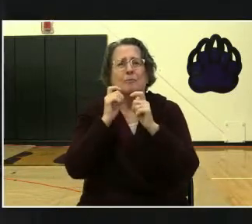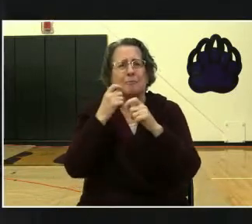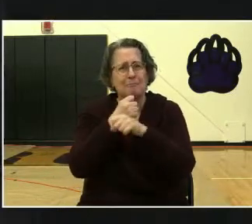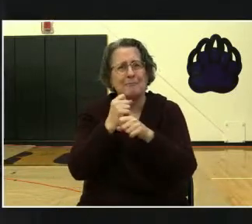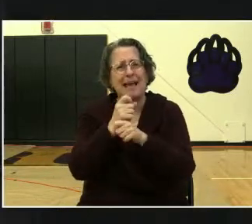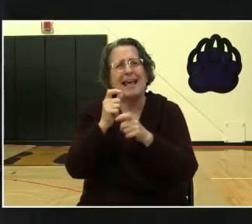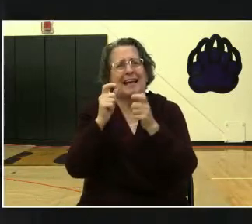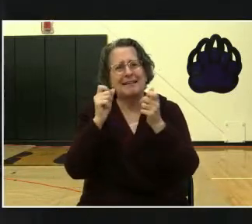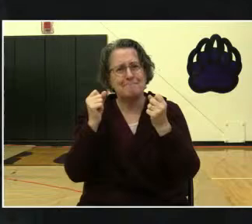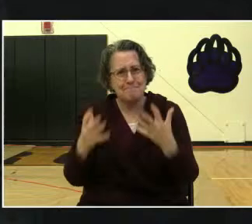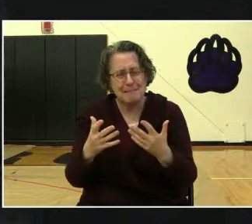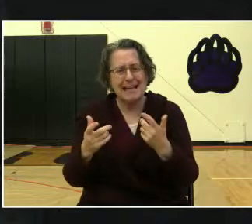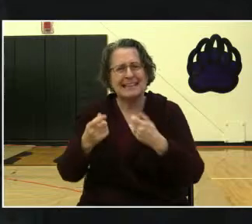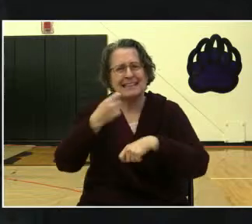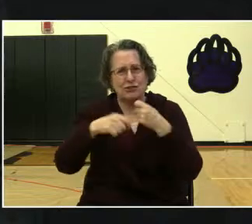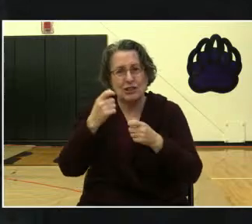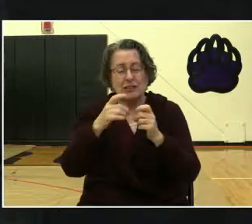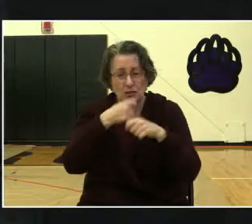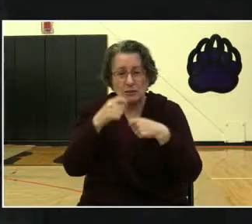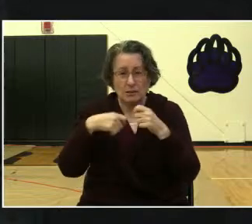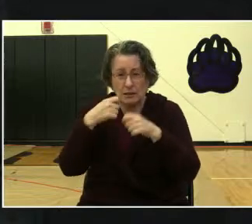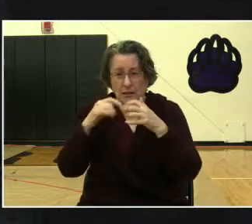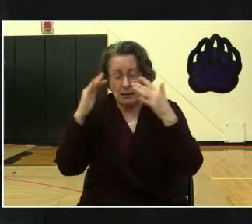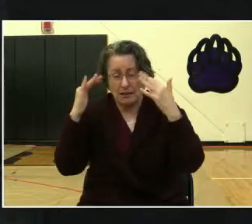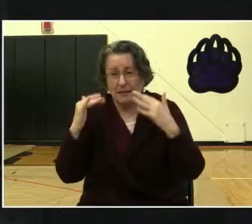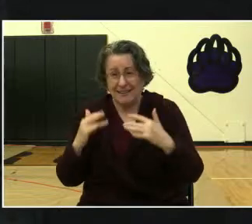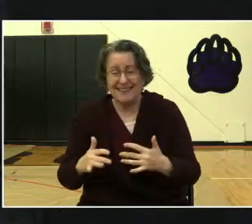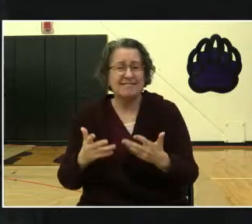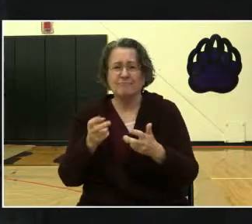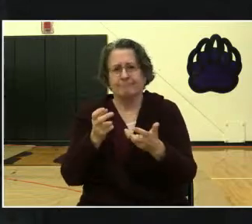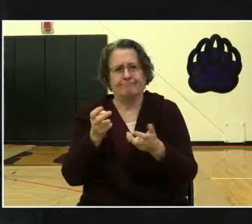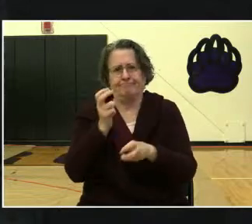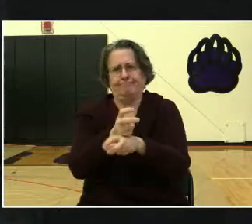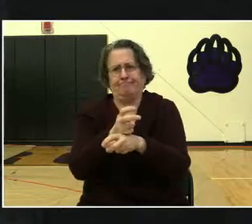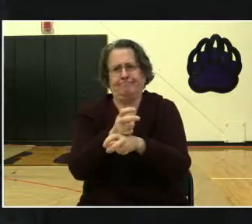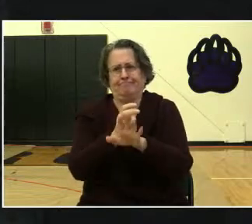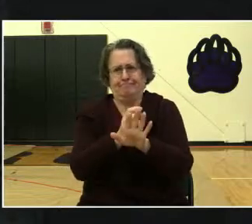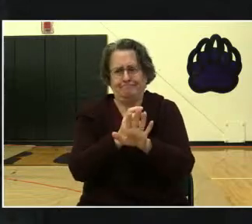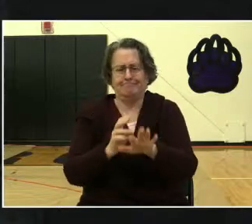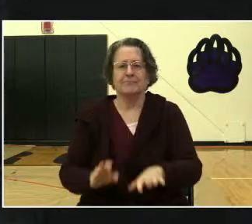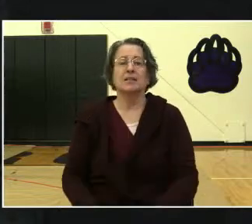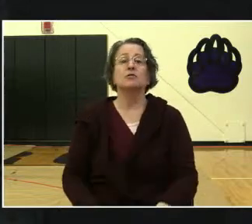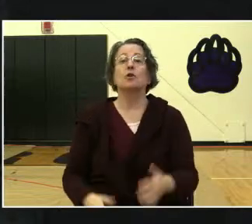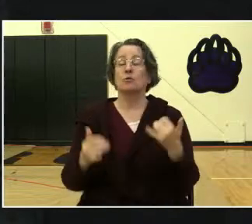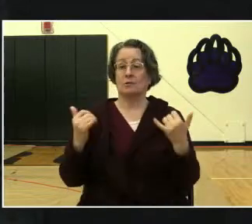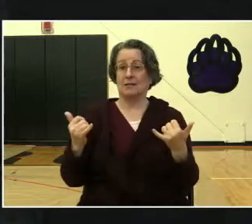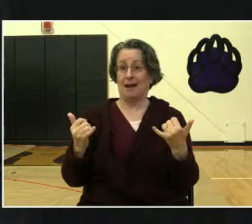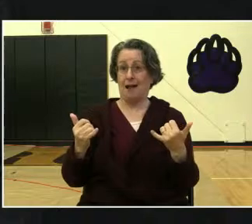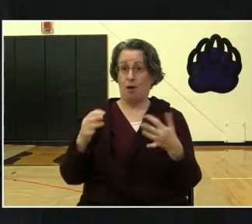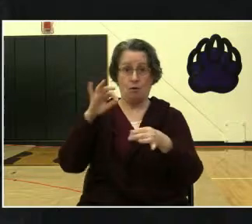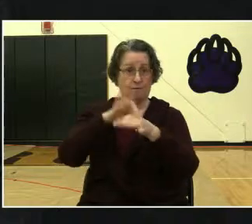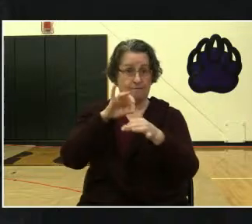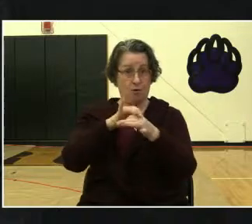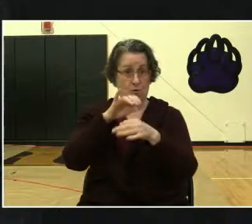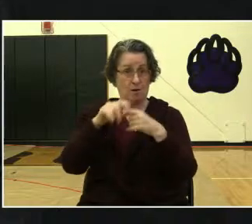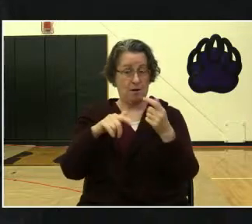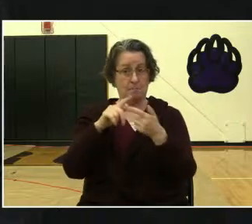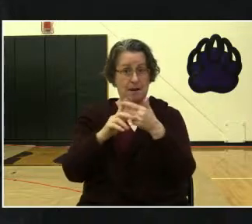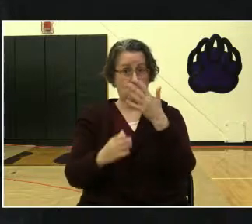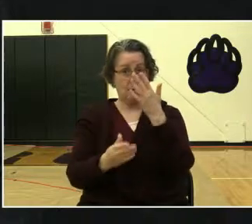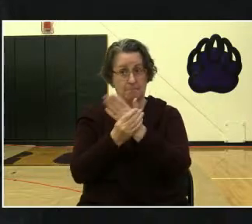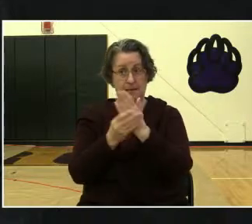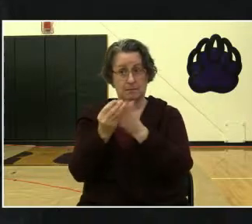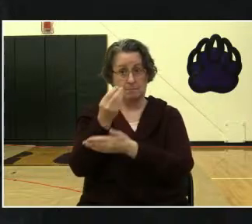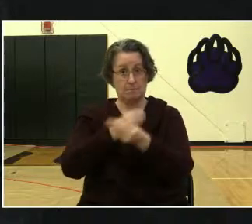cycle question is on the budget as amended are you ready for that question question